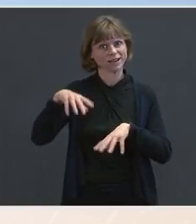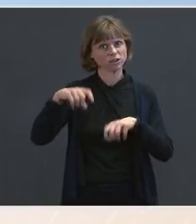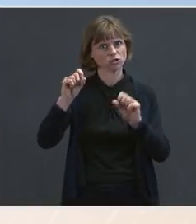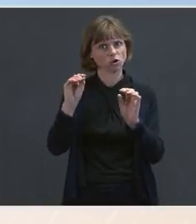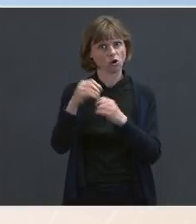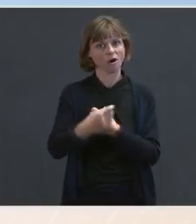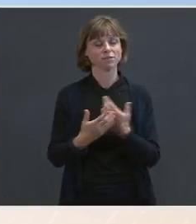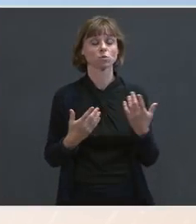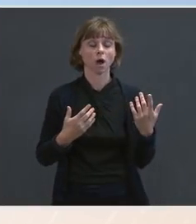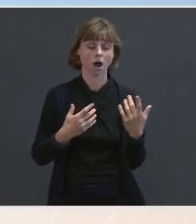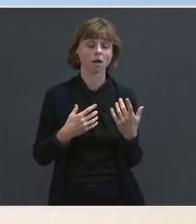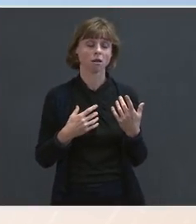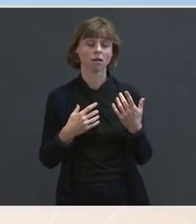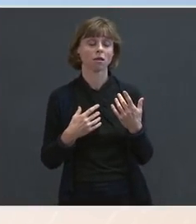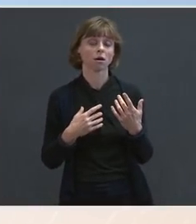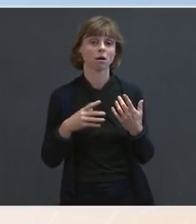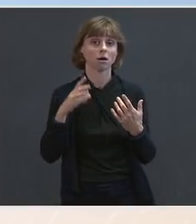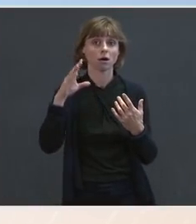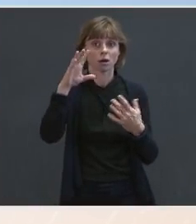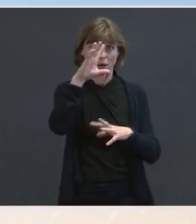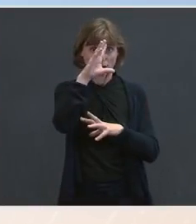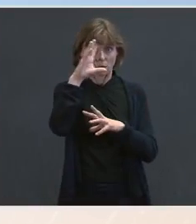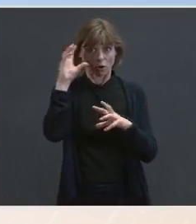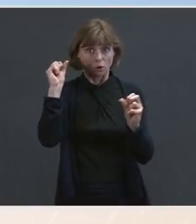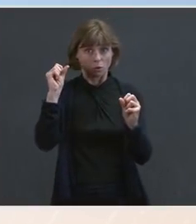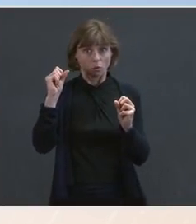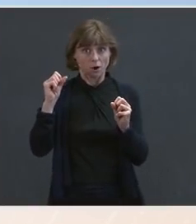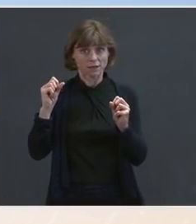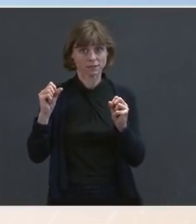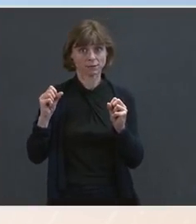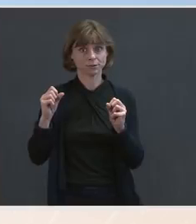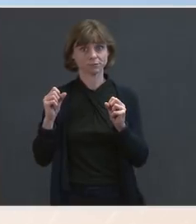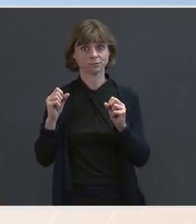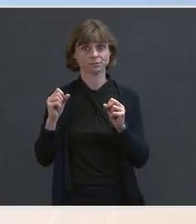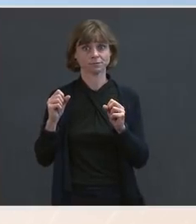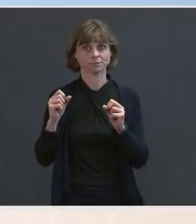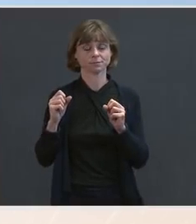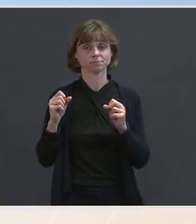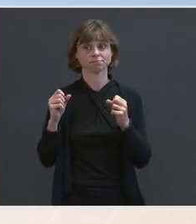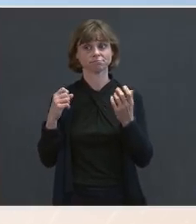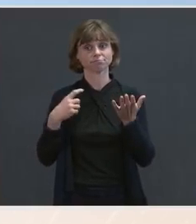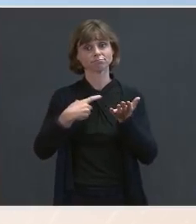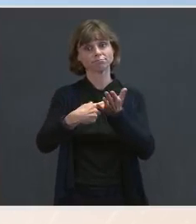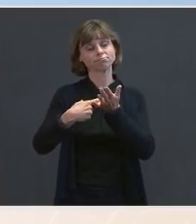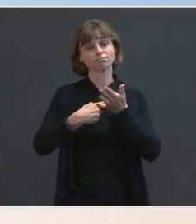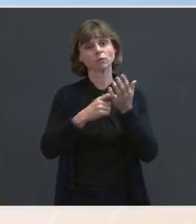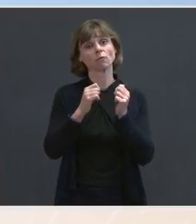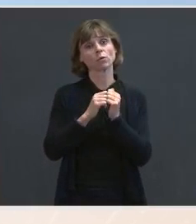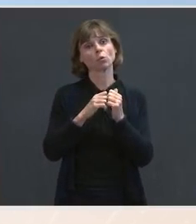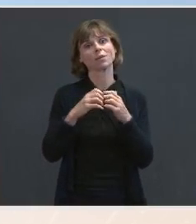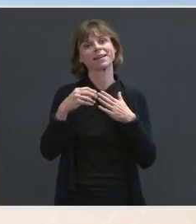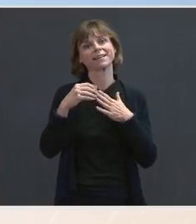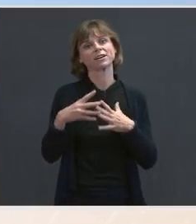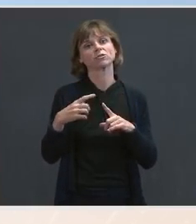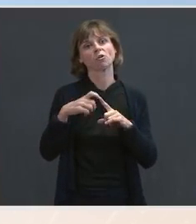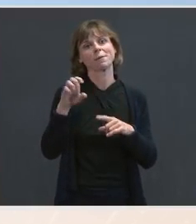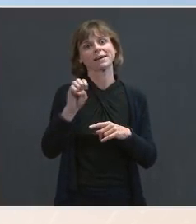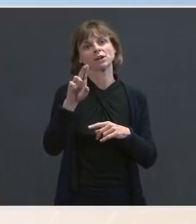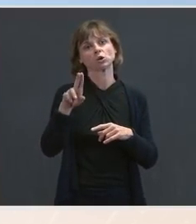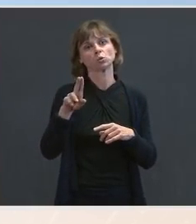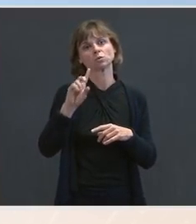president's engagements with leaders in the European Union, which were many of his first and early